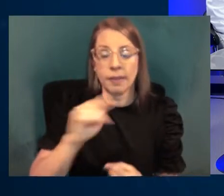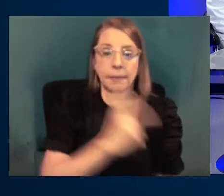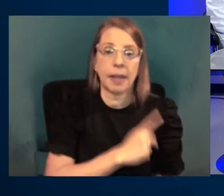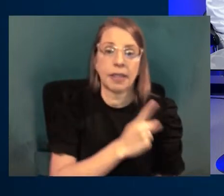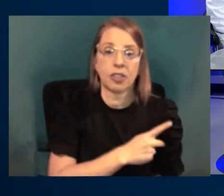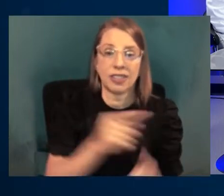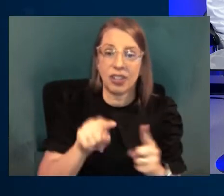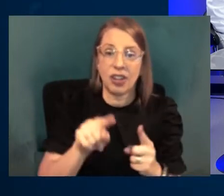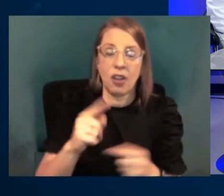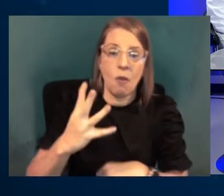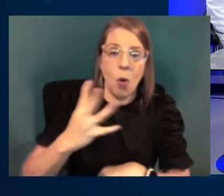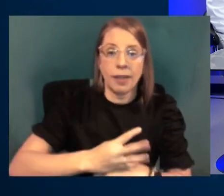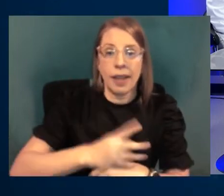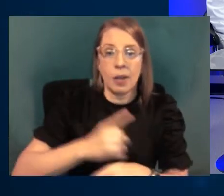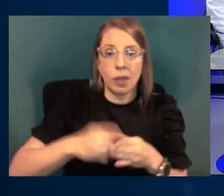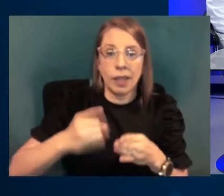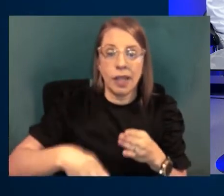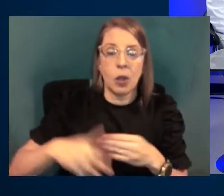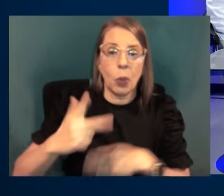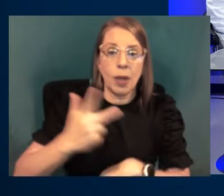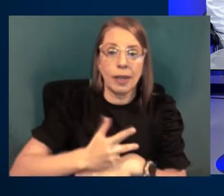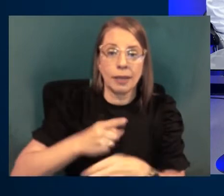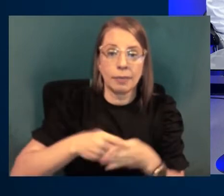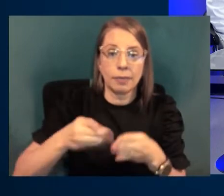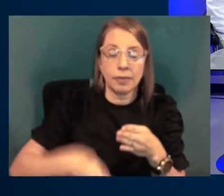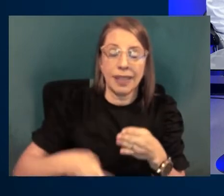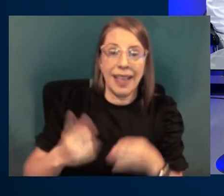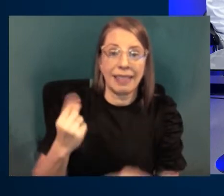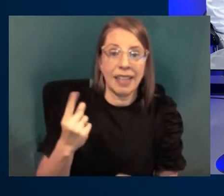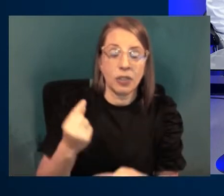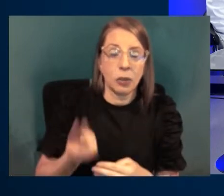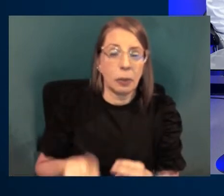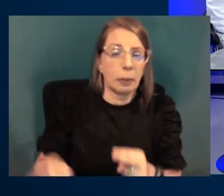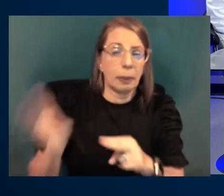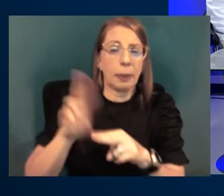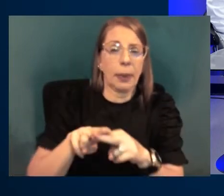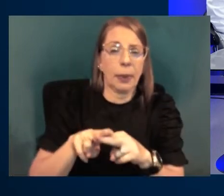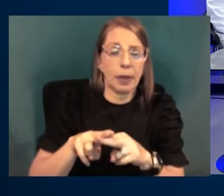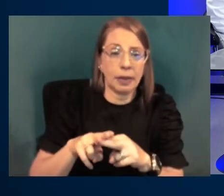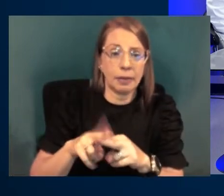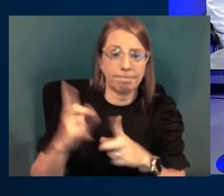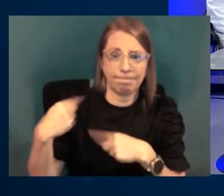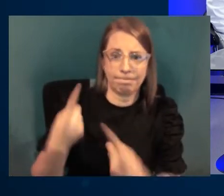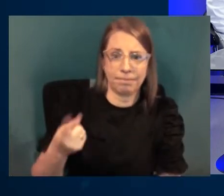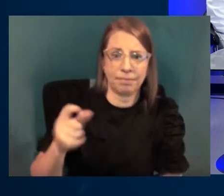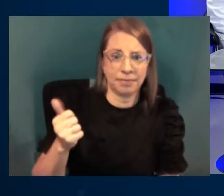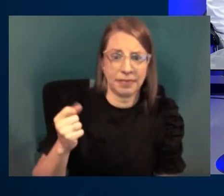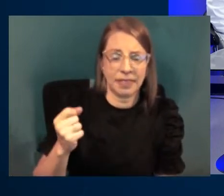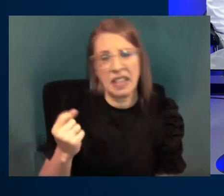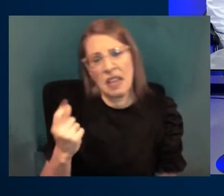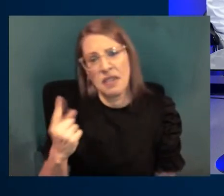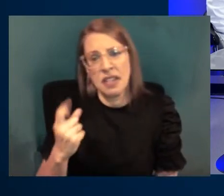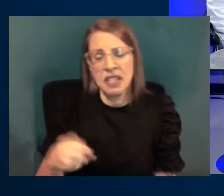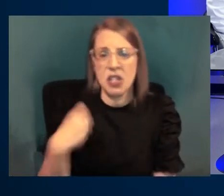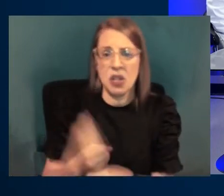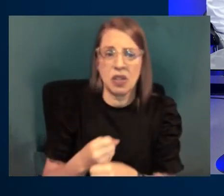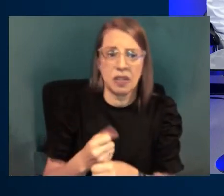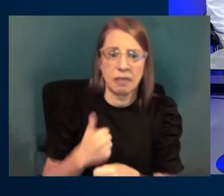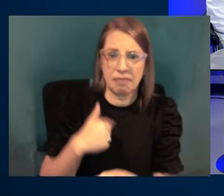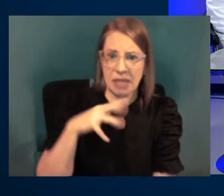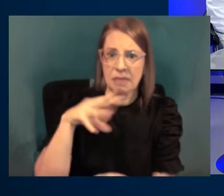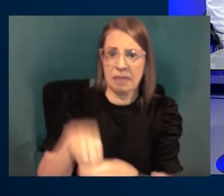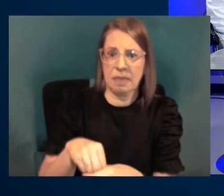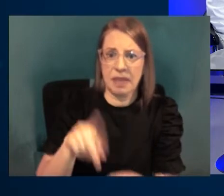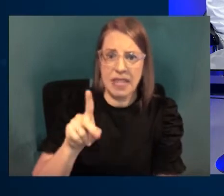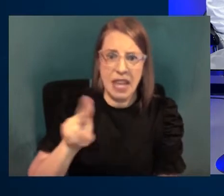3-day weekend time. Last year was the highest in the 10, 11 years that I have covered burn unit at KU, we